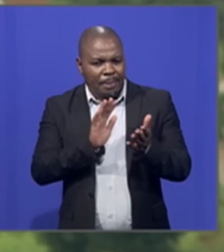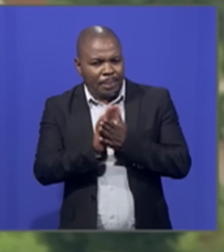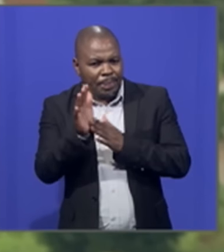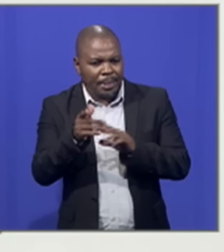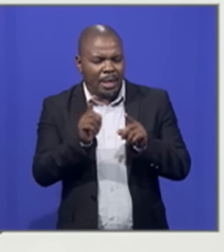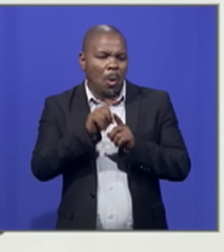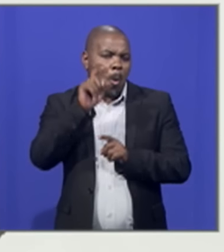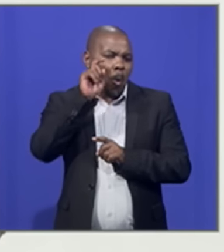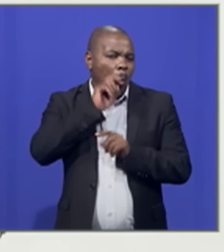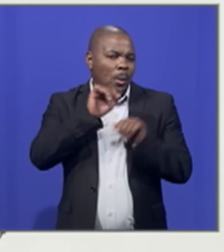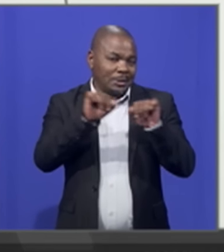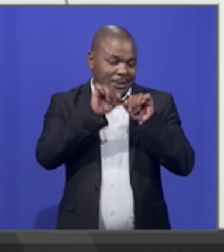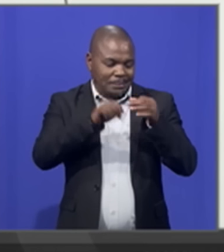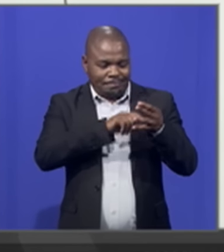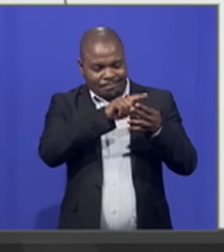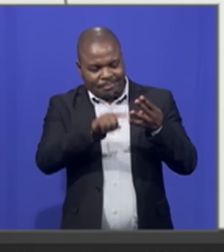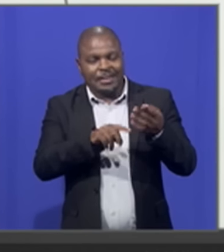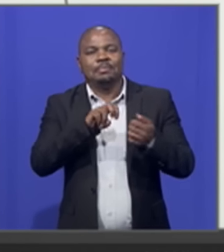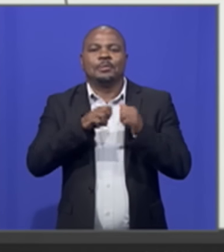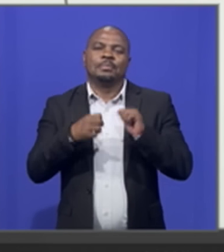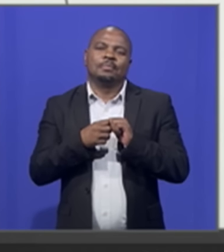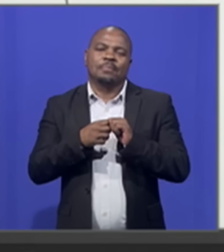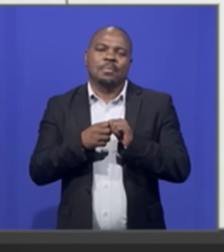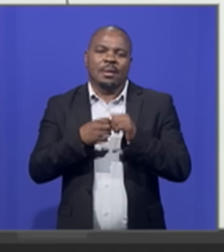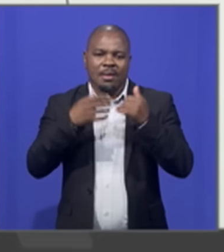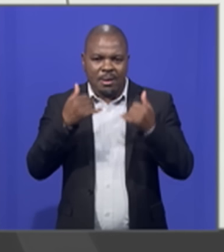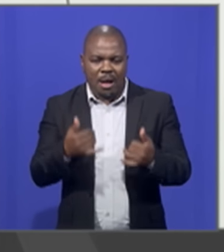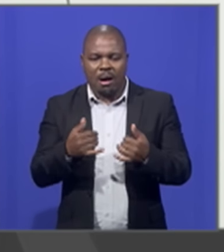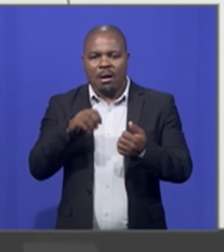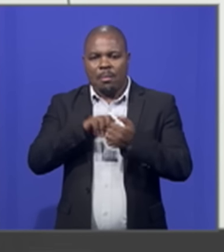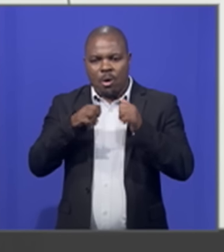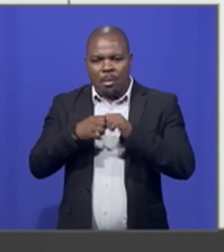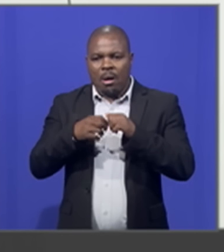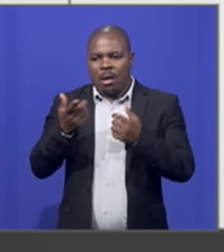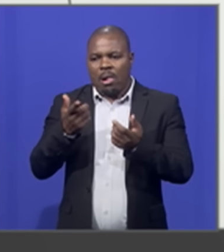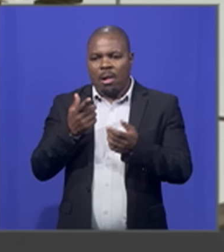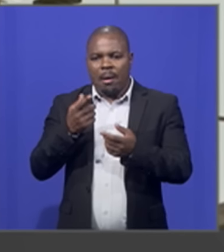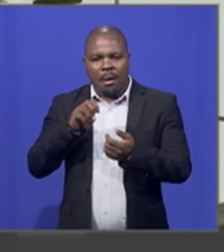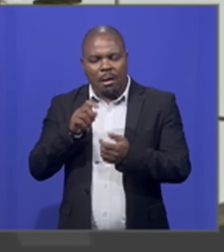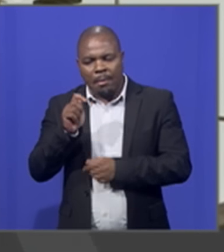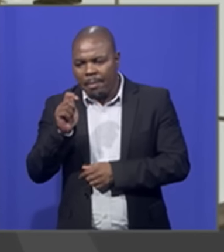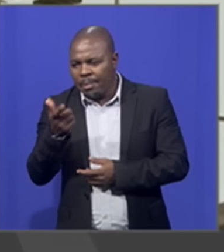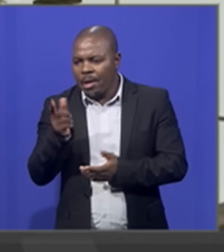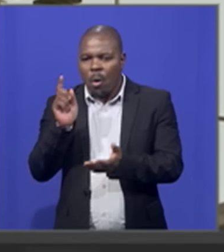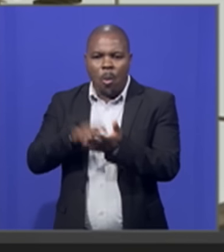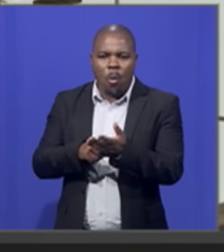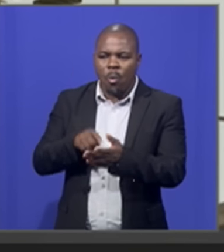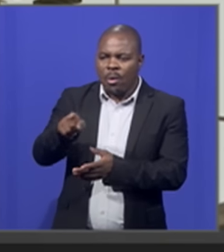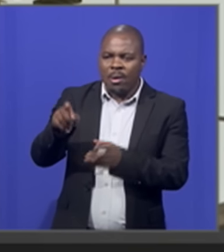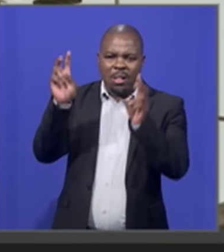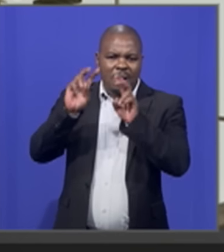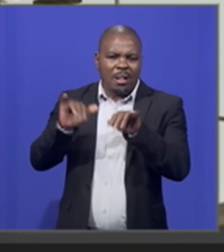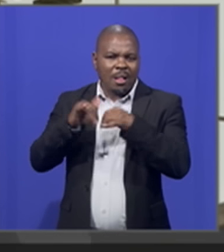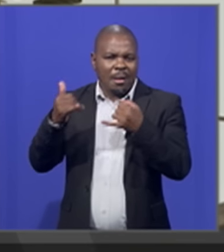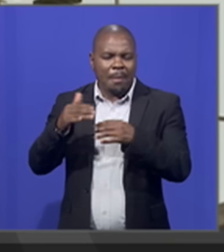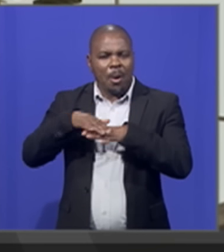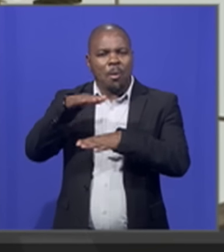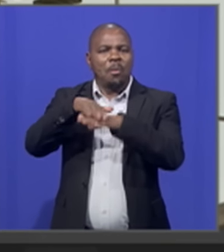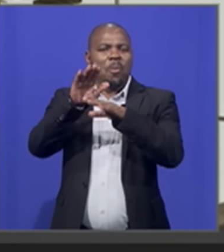a hlagetšego ke tše dingwe tša mabaka ao a tlaleletšago go kgolo ya dikoloto go Eskom ka mebasepala. Go